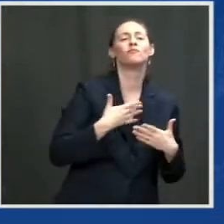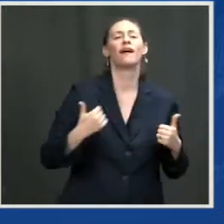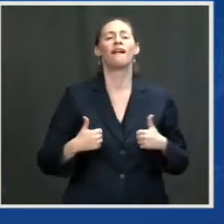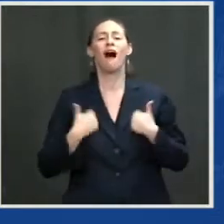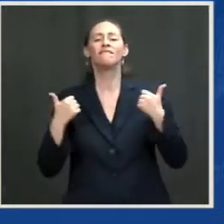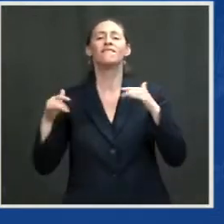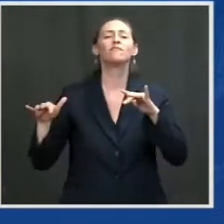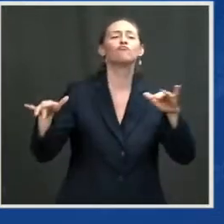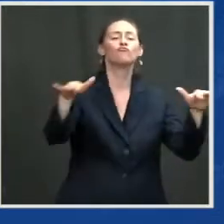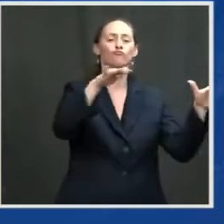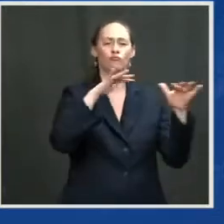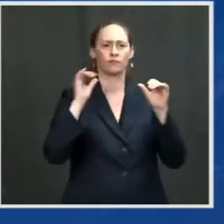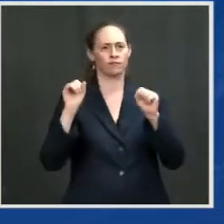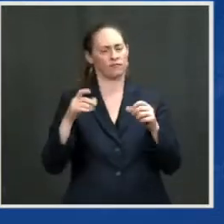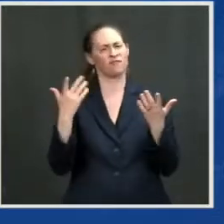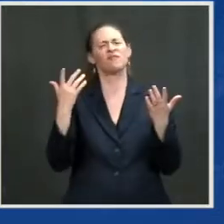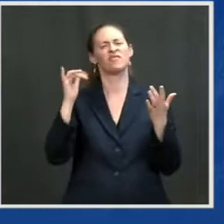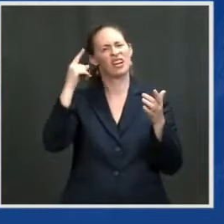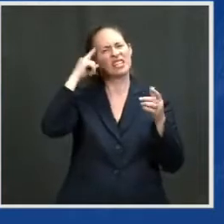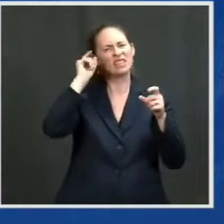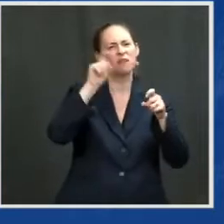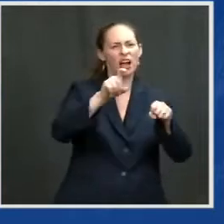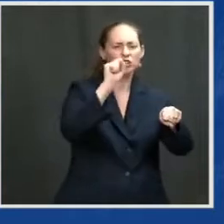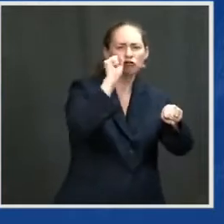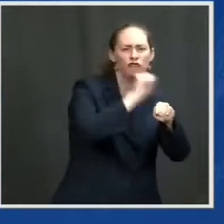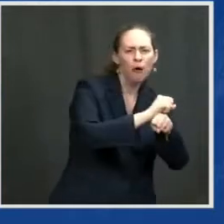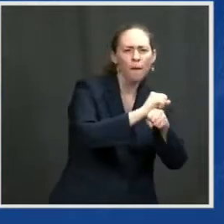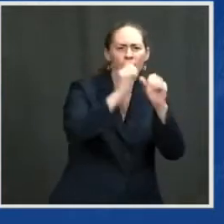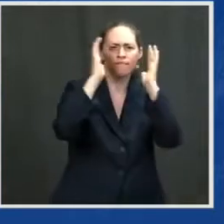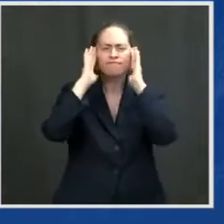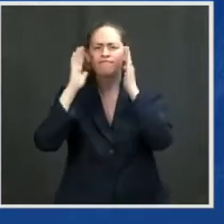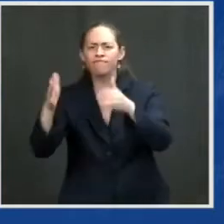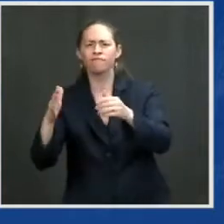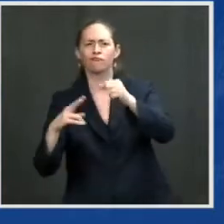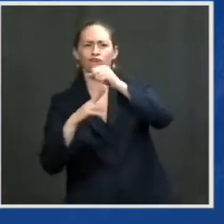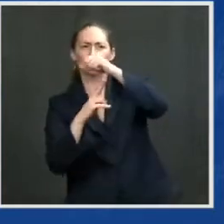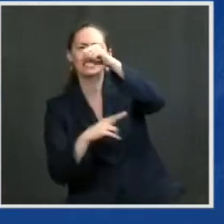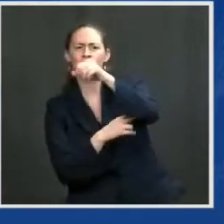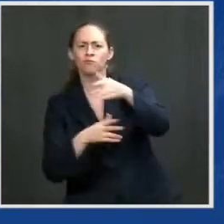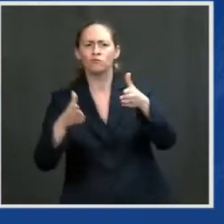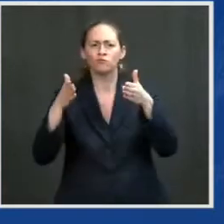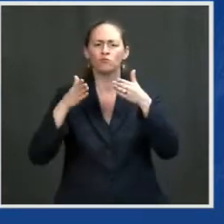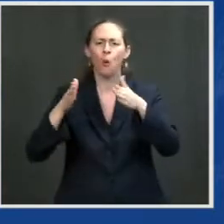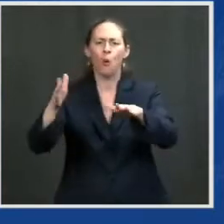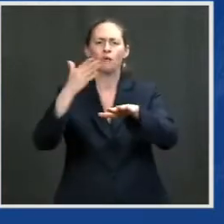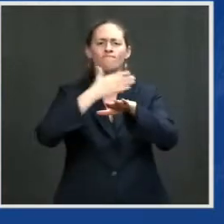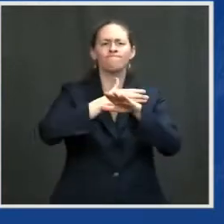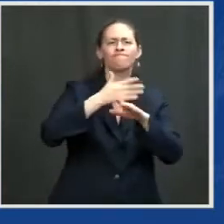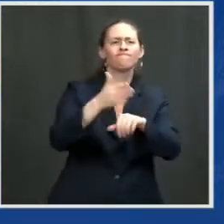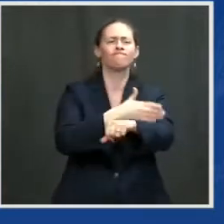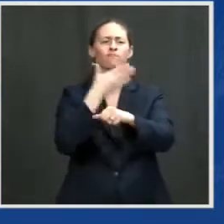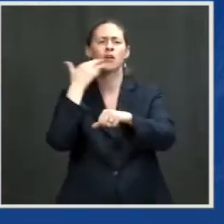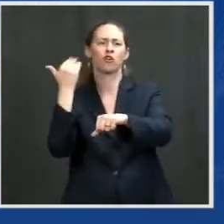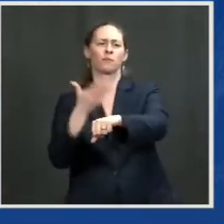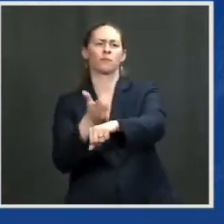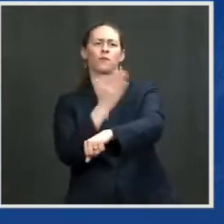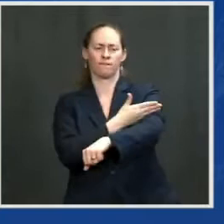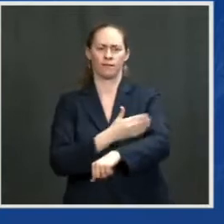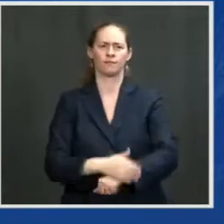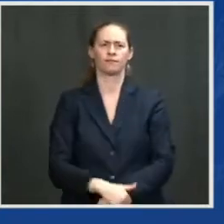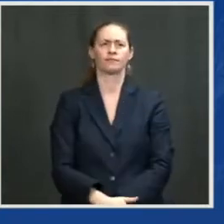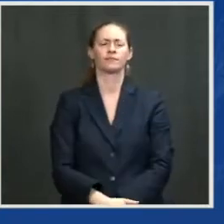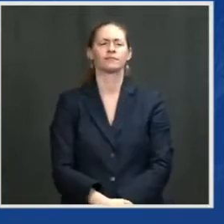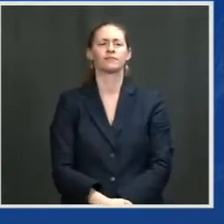that are in desperate need of repair. My plan is a one-time $115 billion investment, above